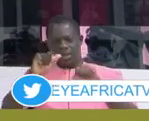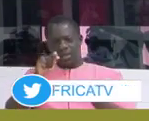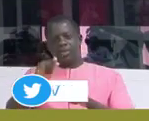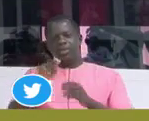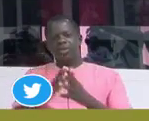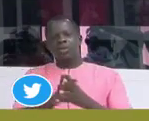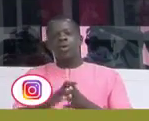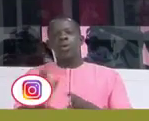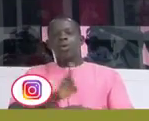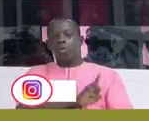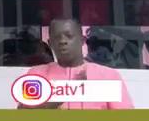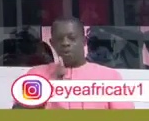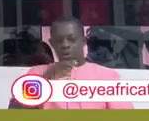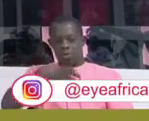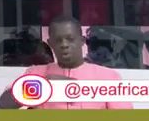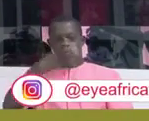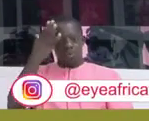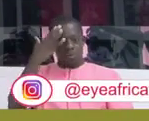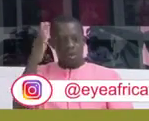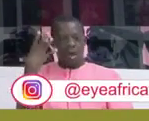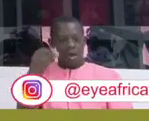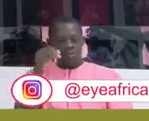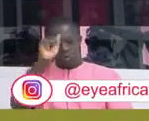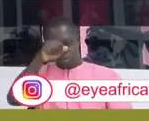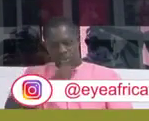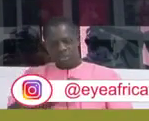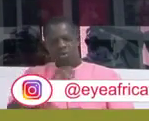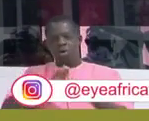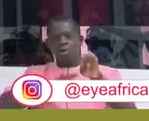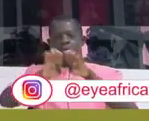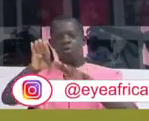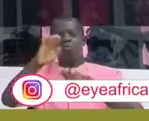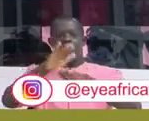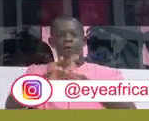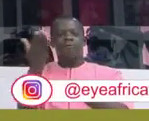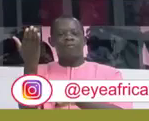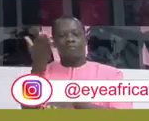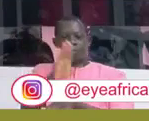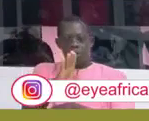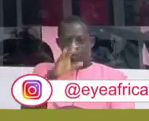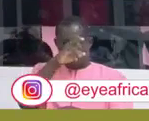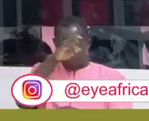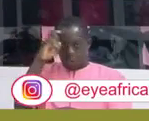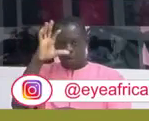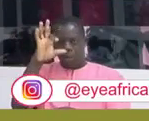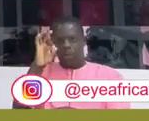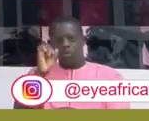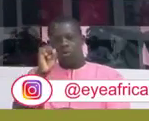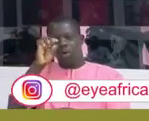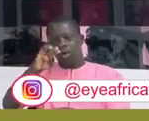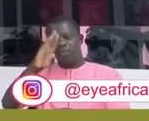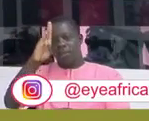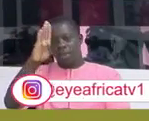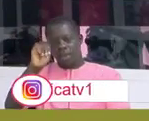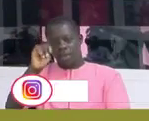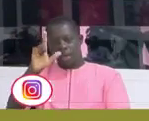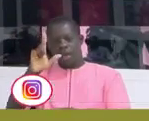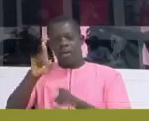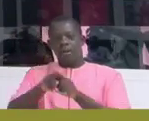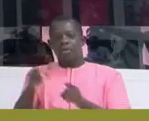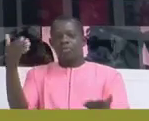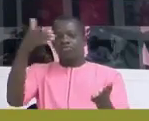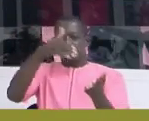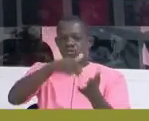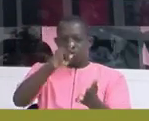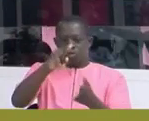in. We want to know how you moved on from Tumbul's work until the time you came